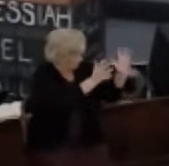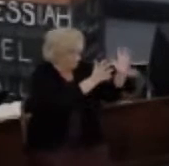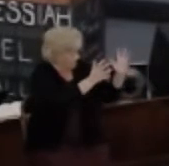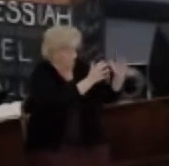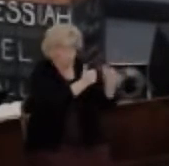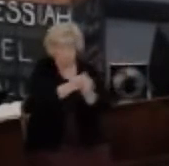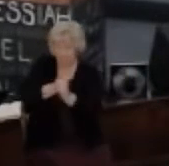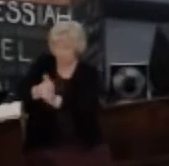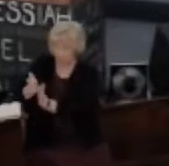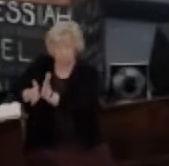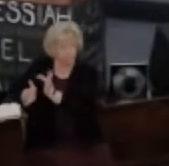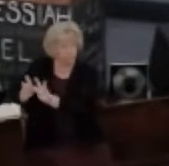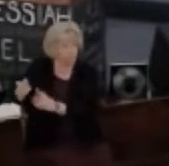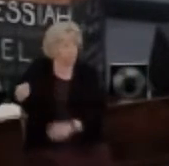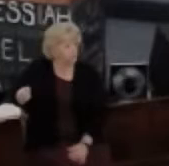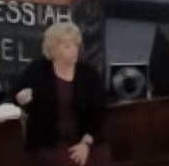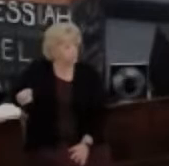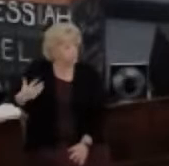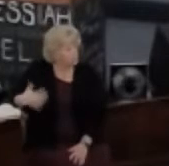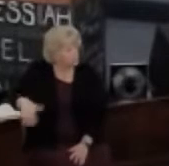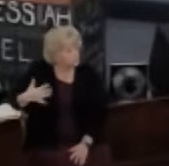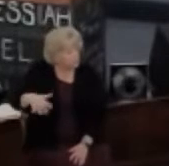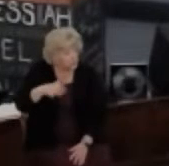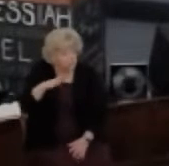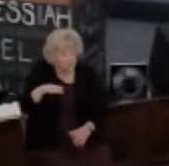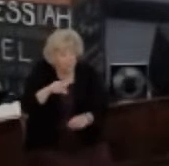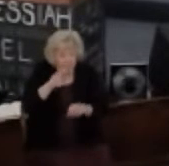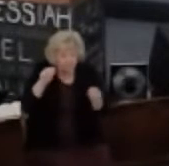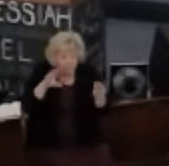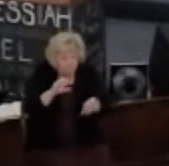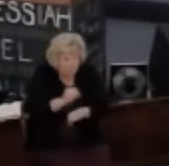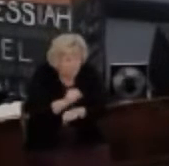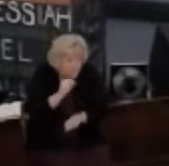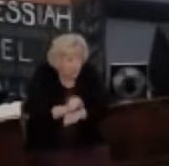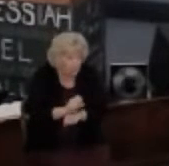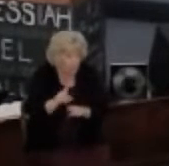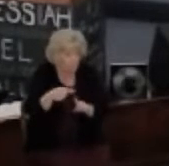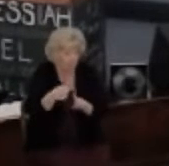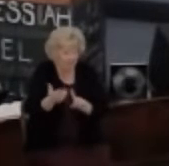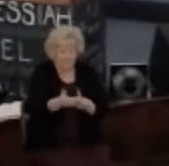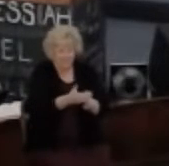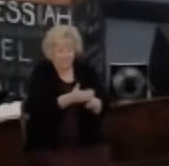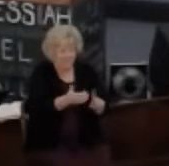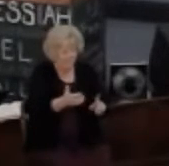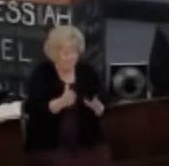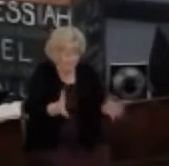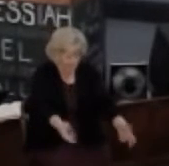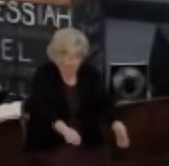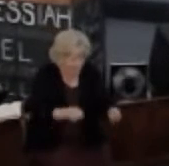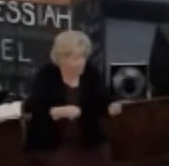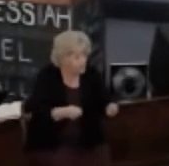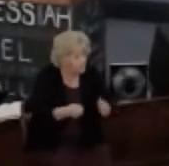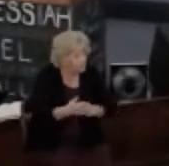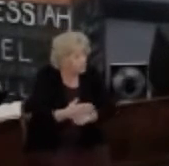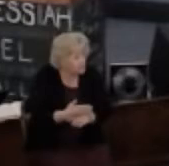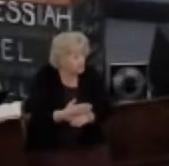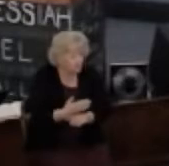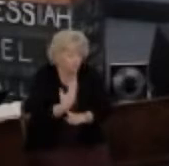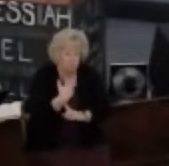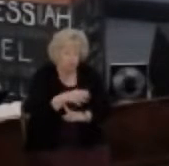follow Jesus. The miracle of the great catch of fish has resulted in a miracle in the life of